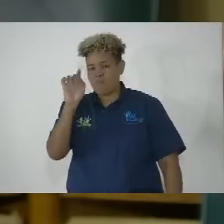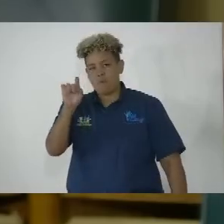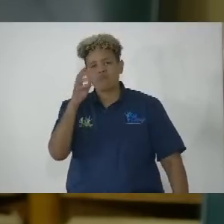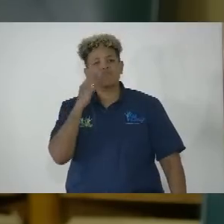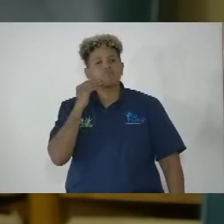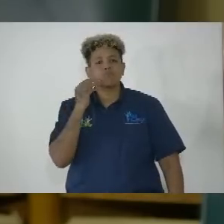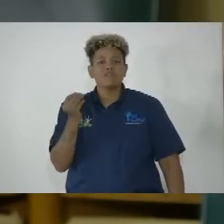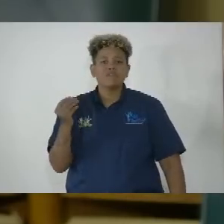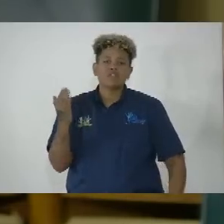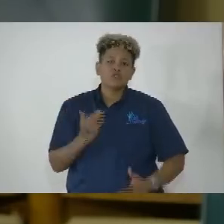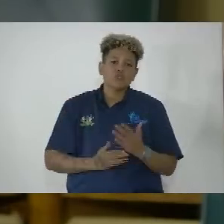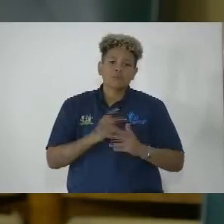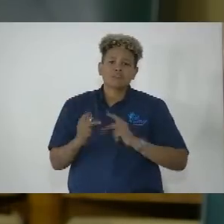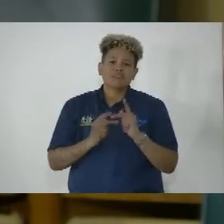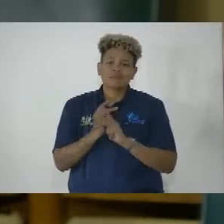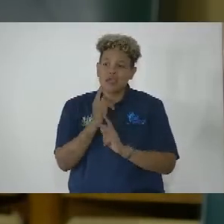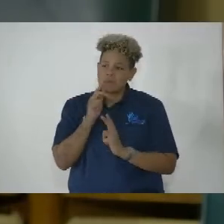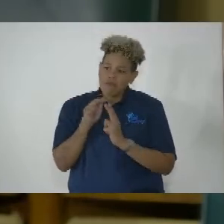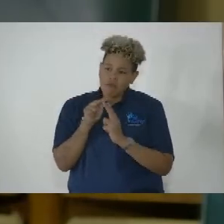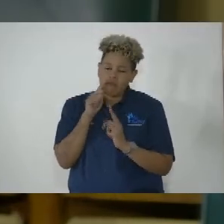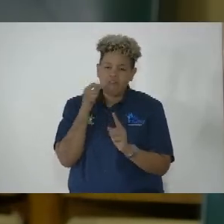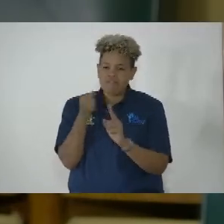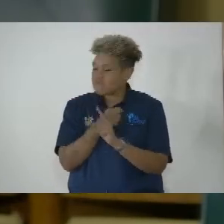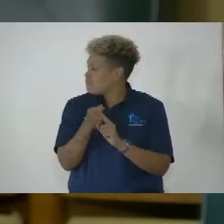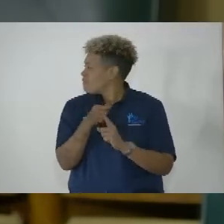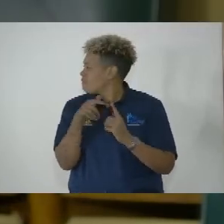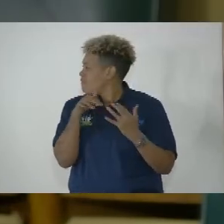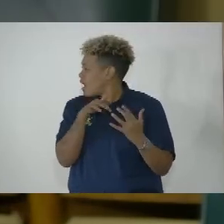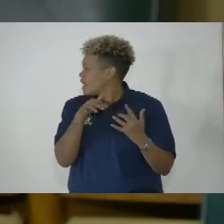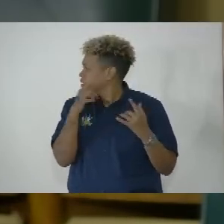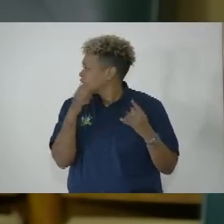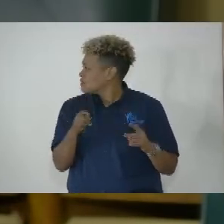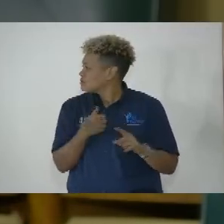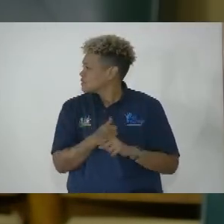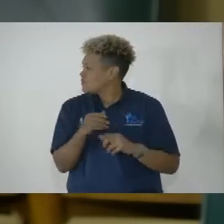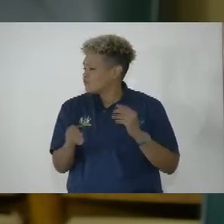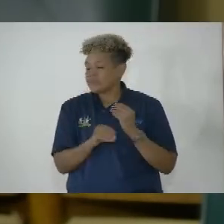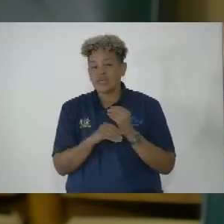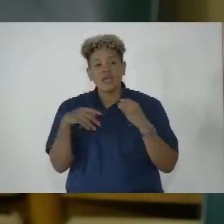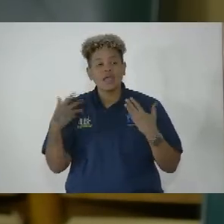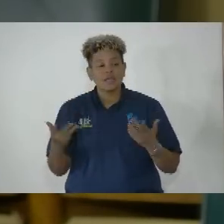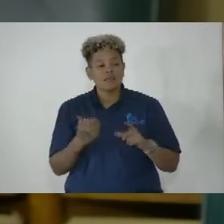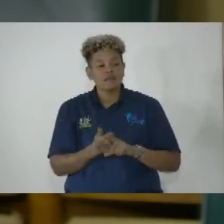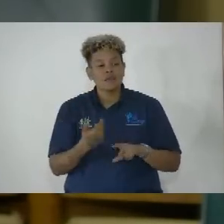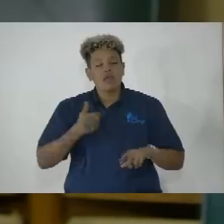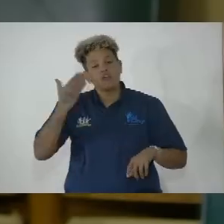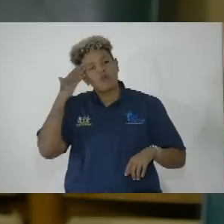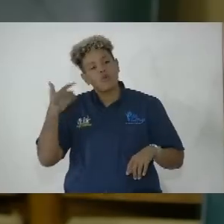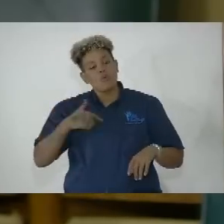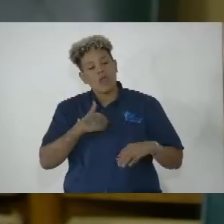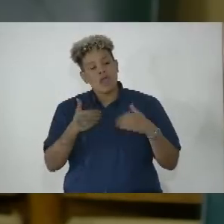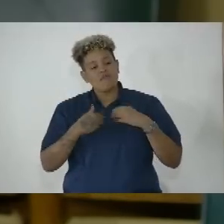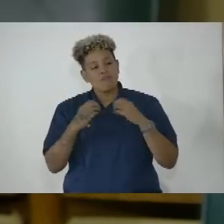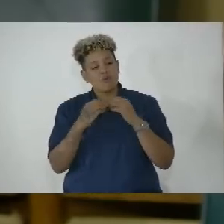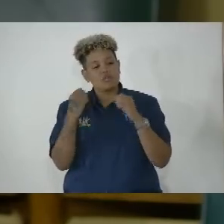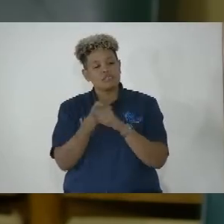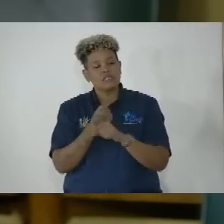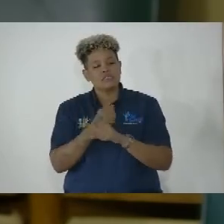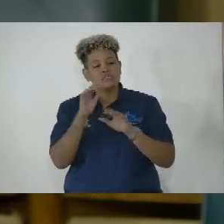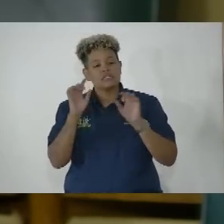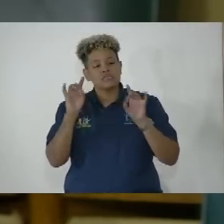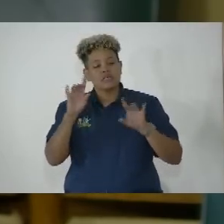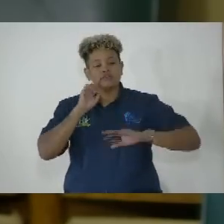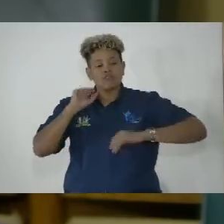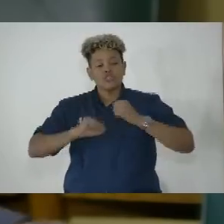form of intimate partner violence. And I know we have more statistics that